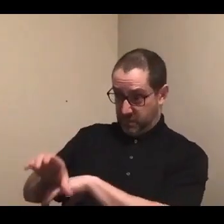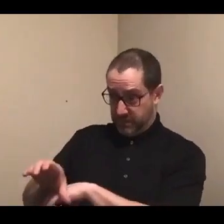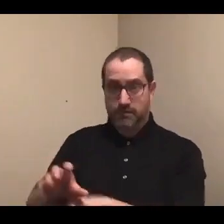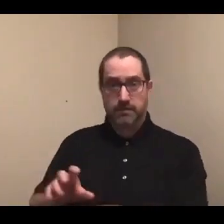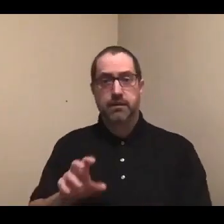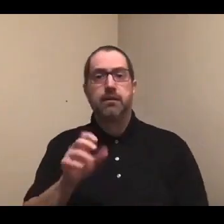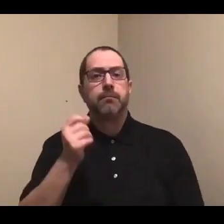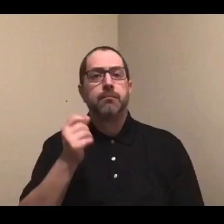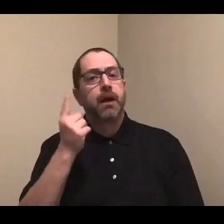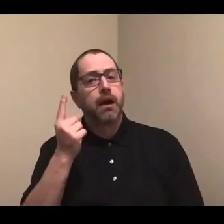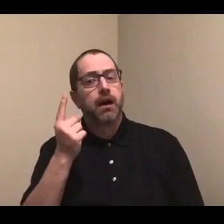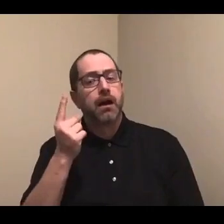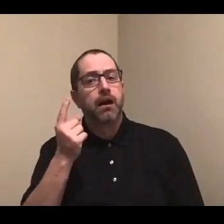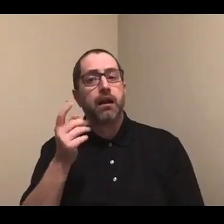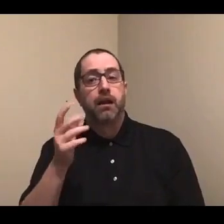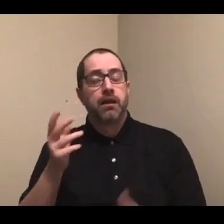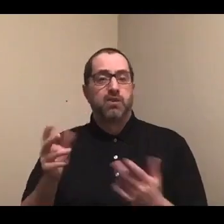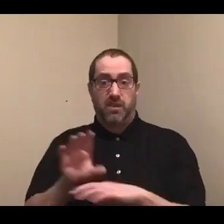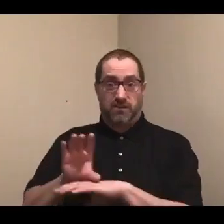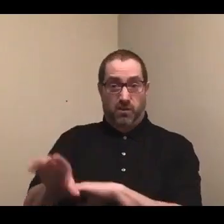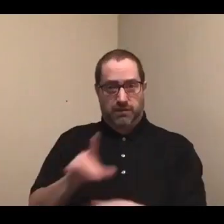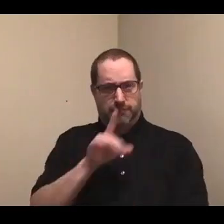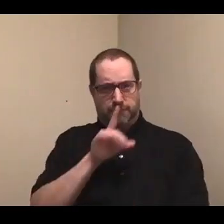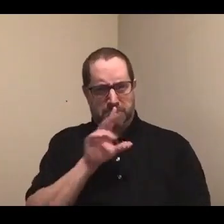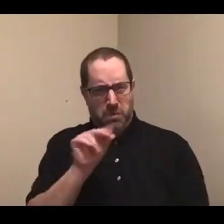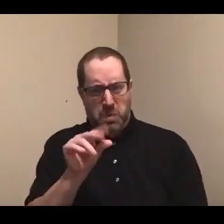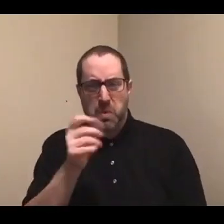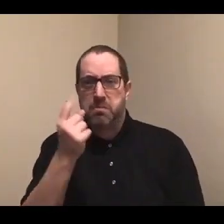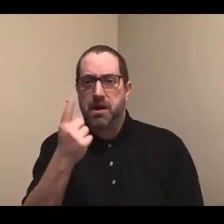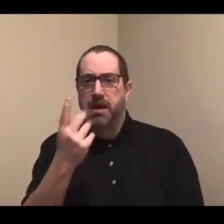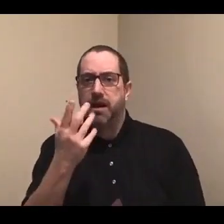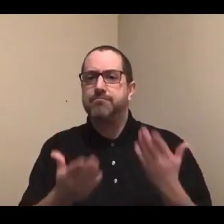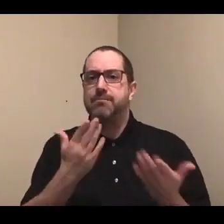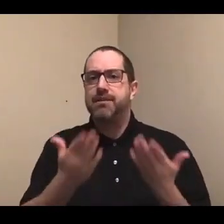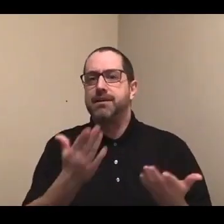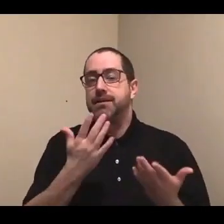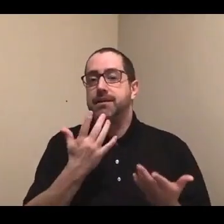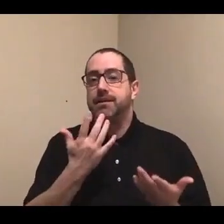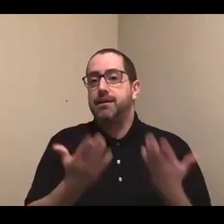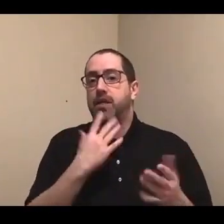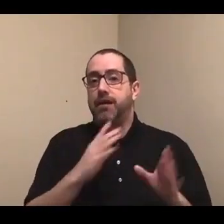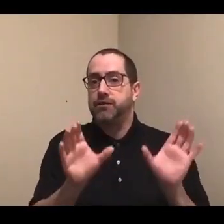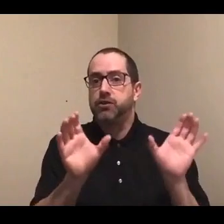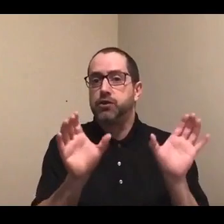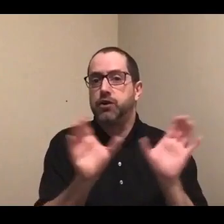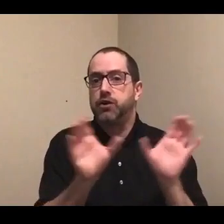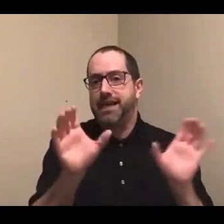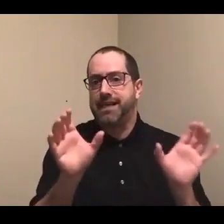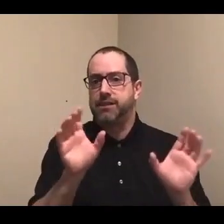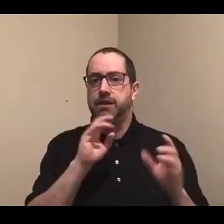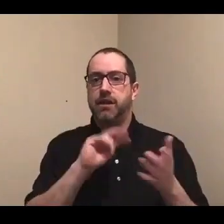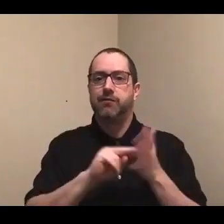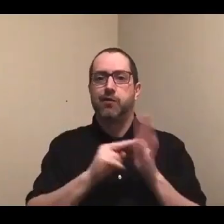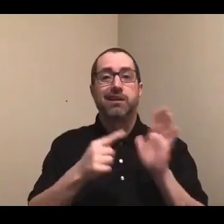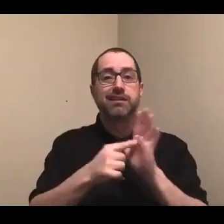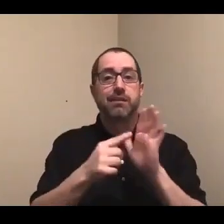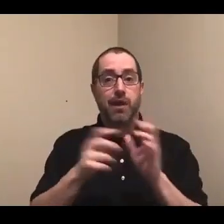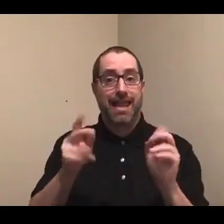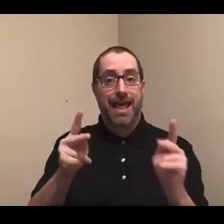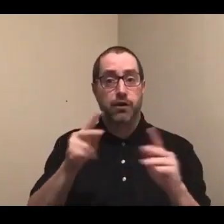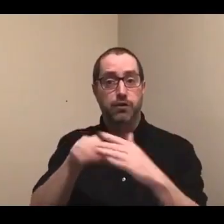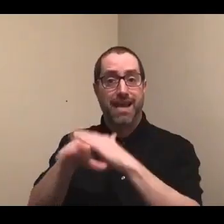say, you might need to get into a football game or allow, or have some kind of a give and take, like maybe you lift some